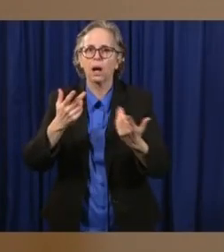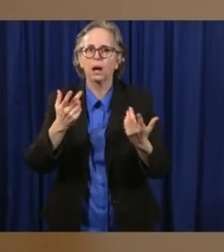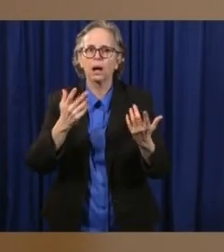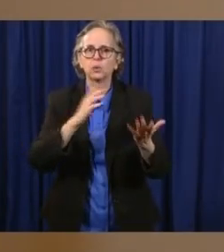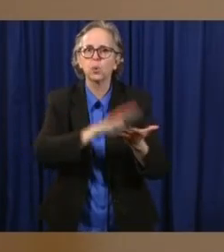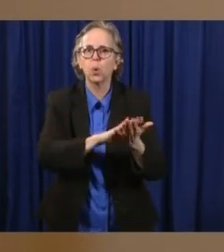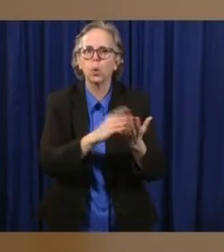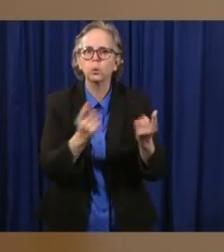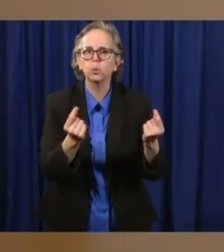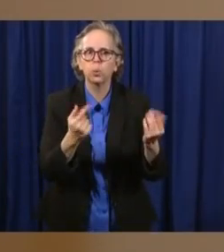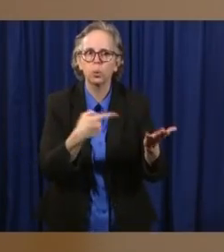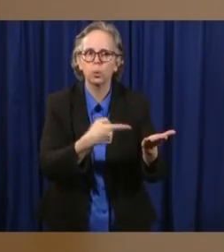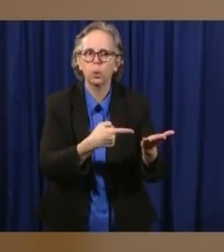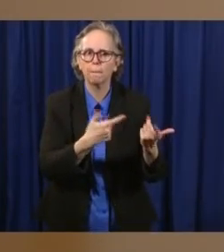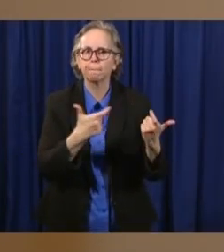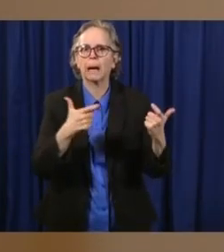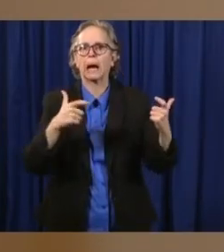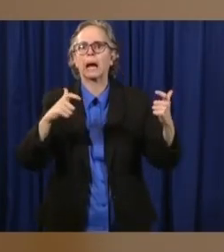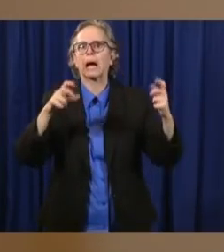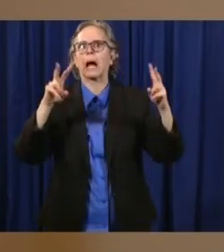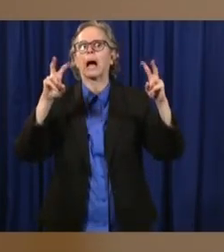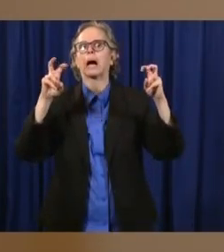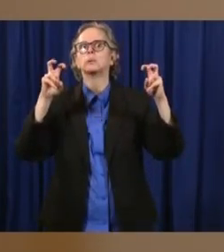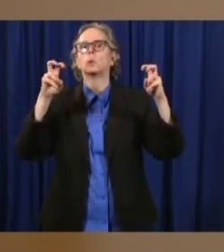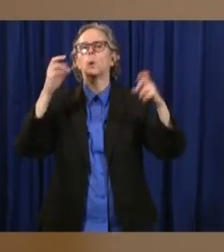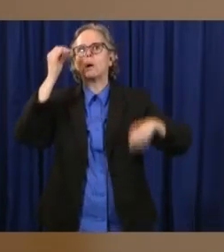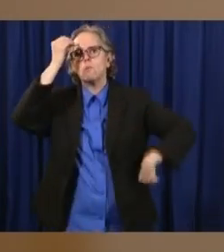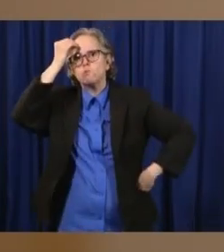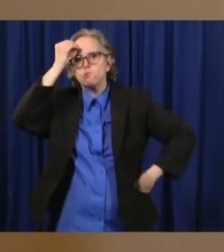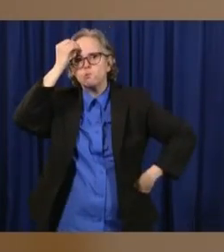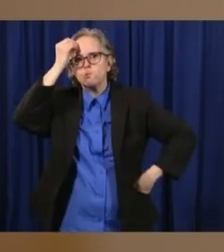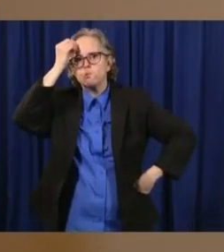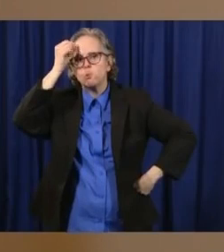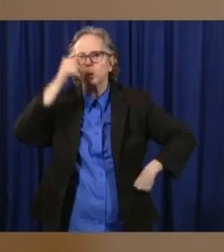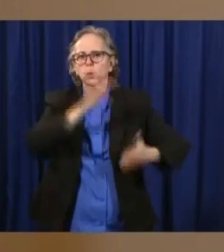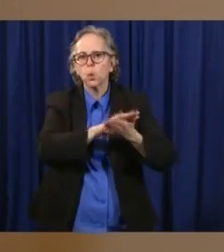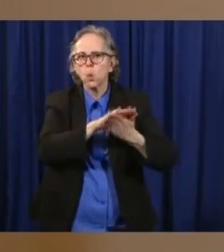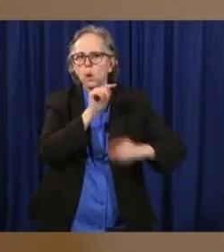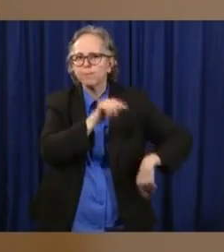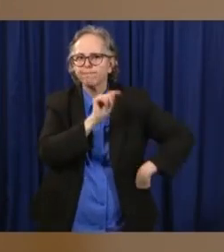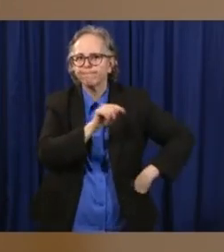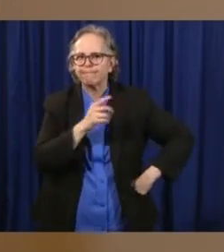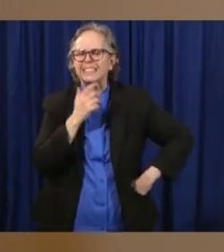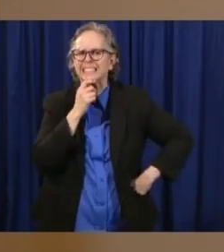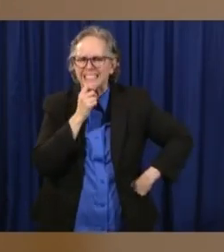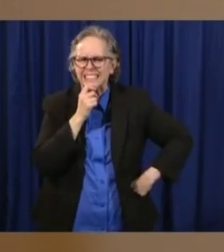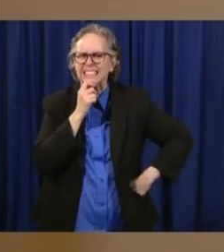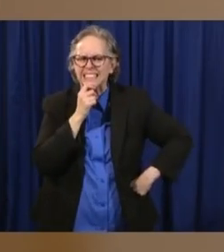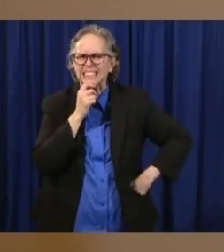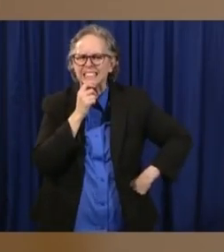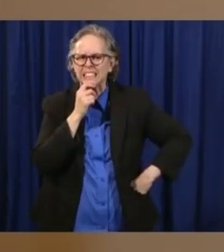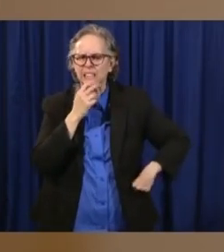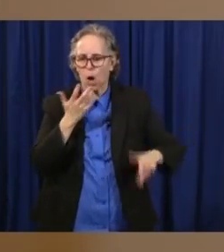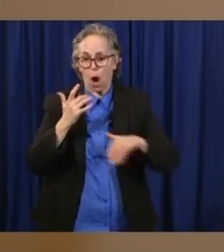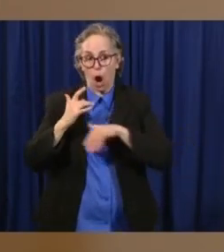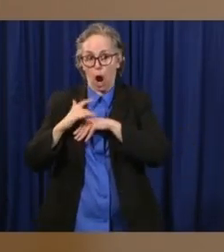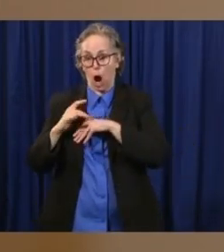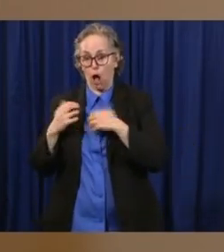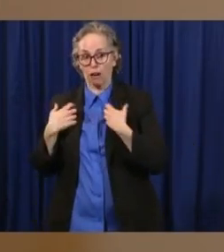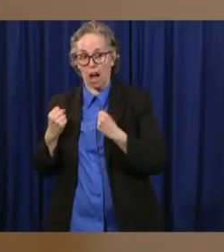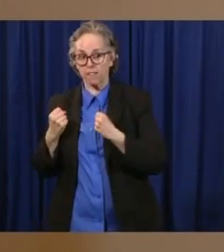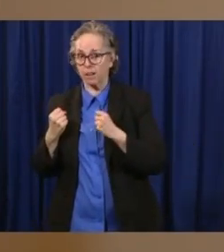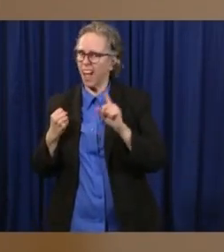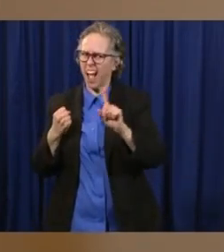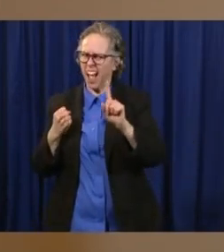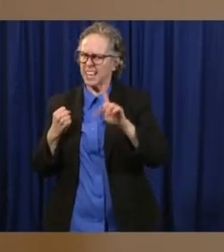to really be looked at closely. But what I do think you'll see early on in the recovery phase, which we're not there yet, we have a couple